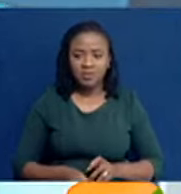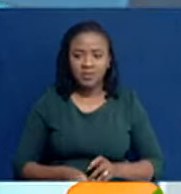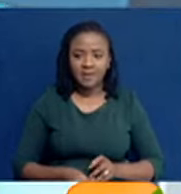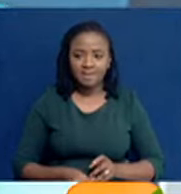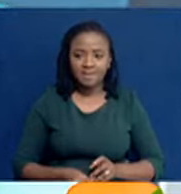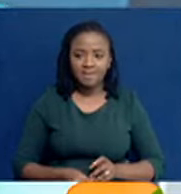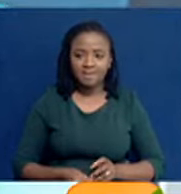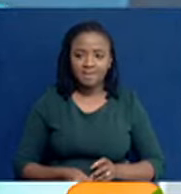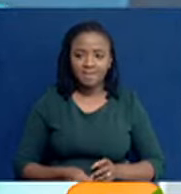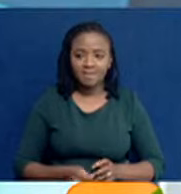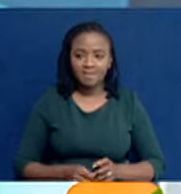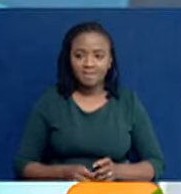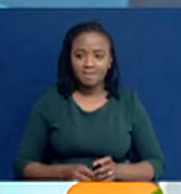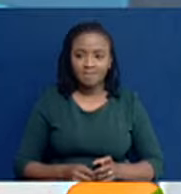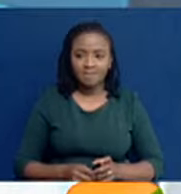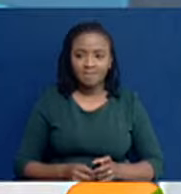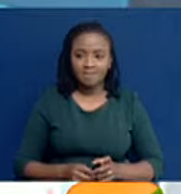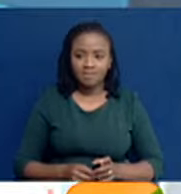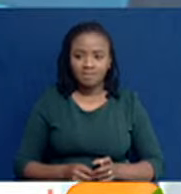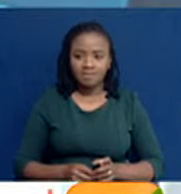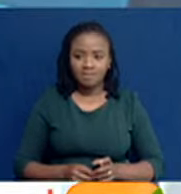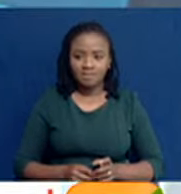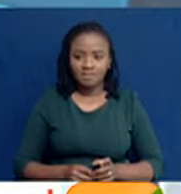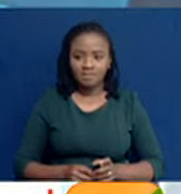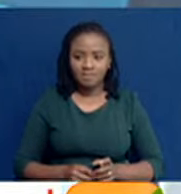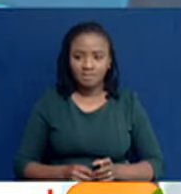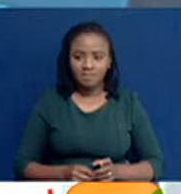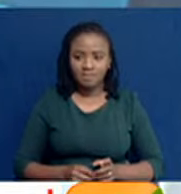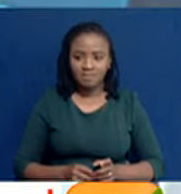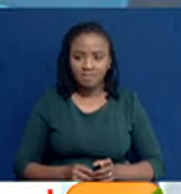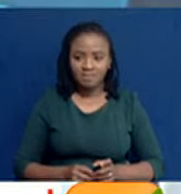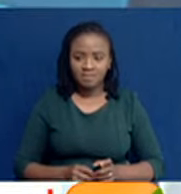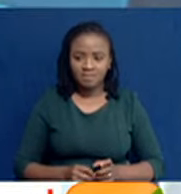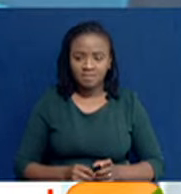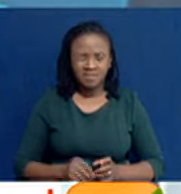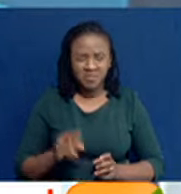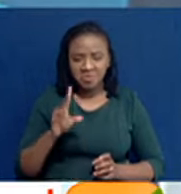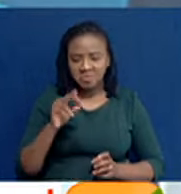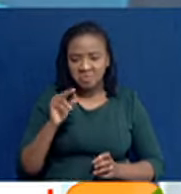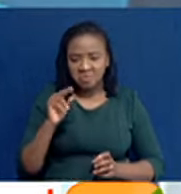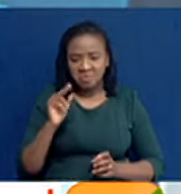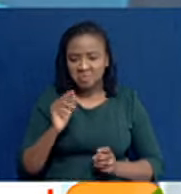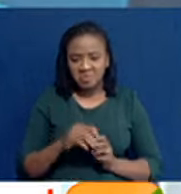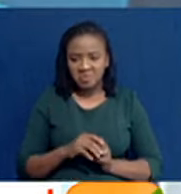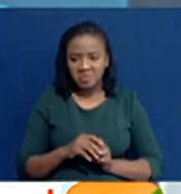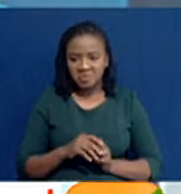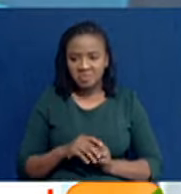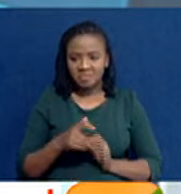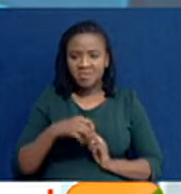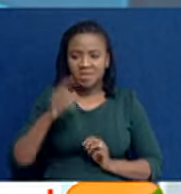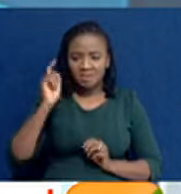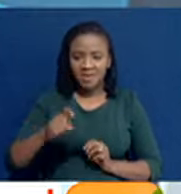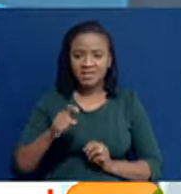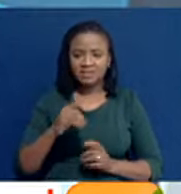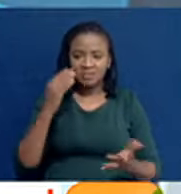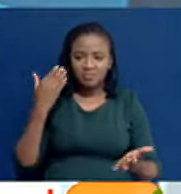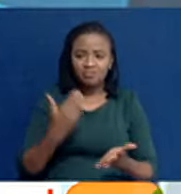No, not really. I don't think that I had to prove myself all the time.